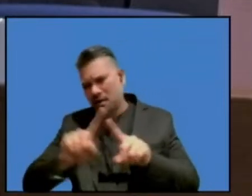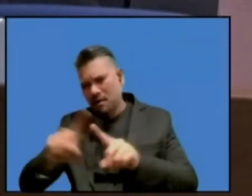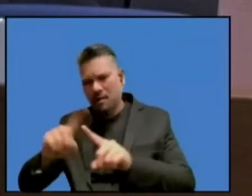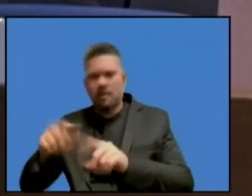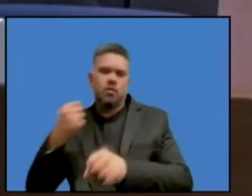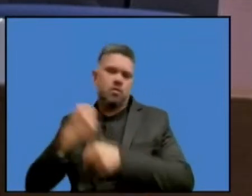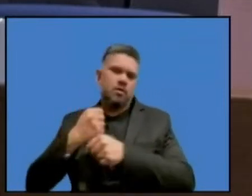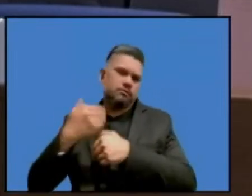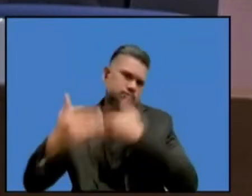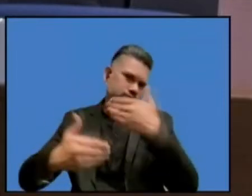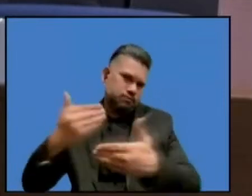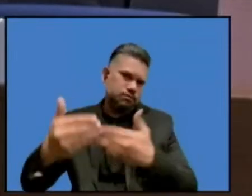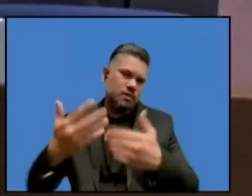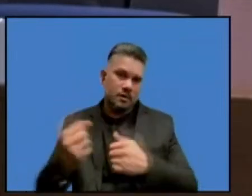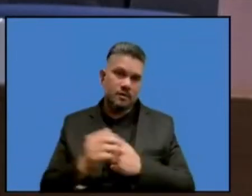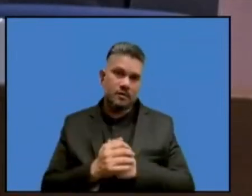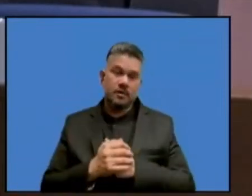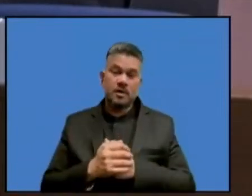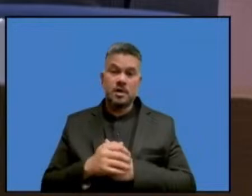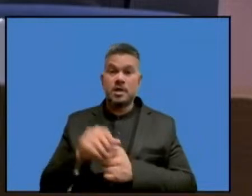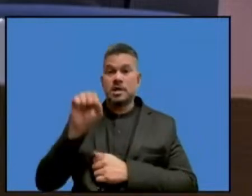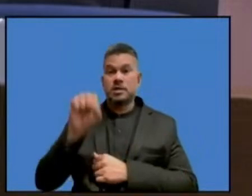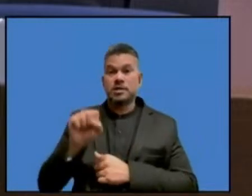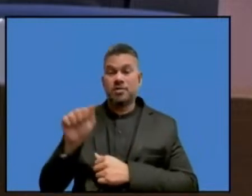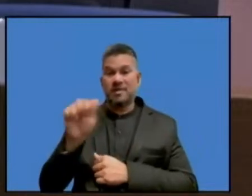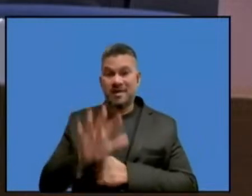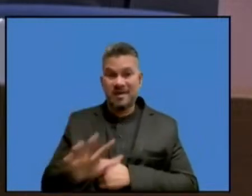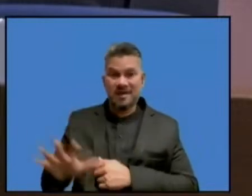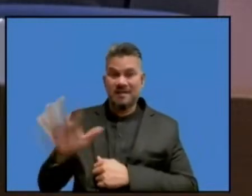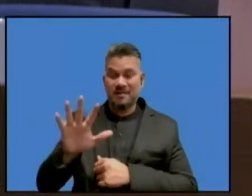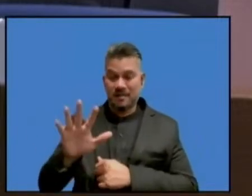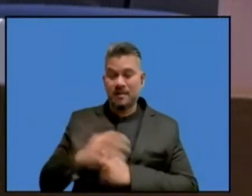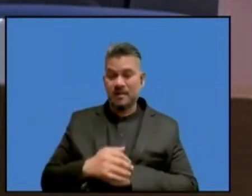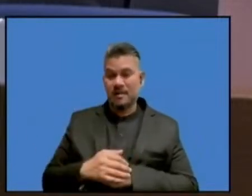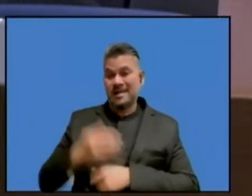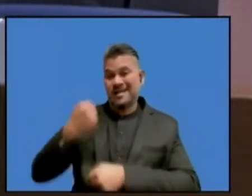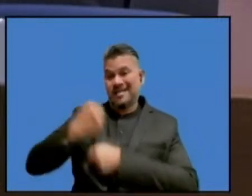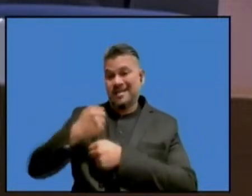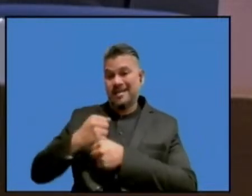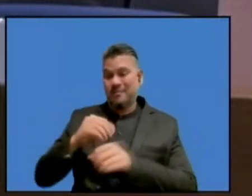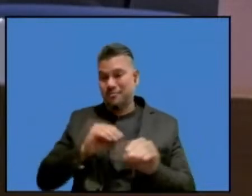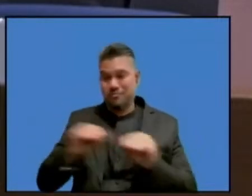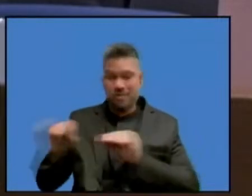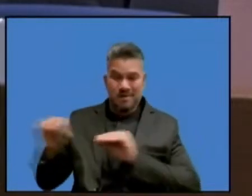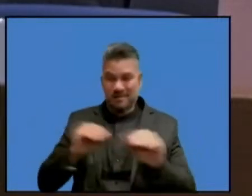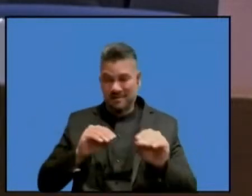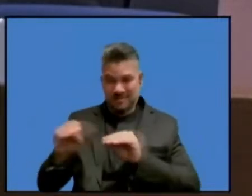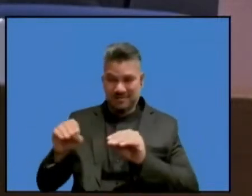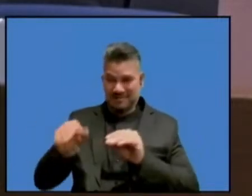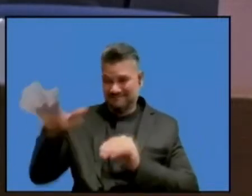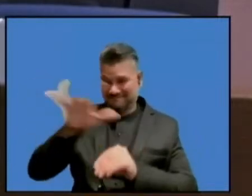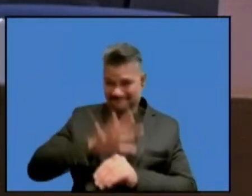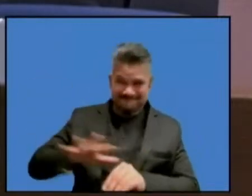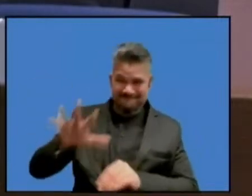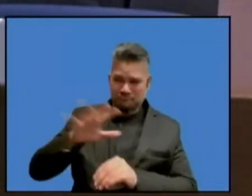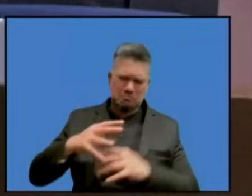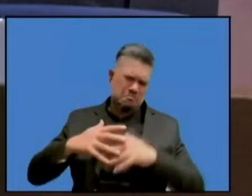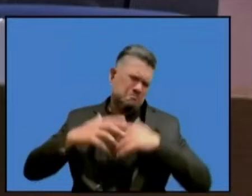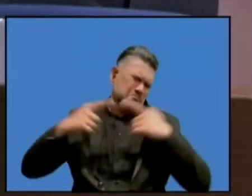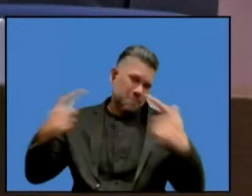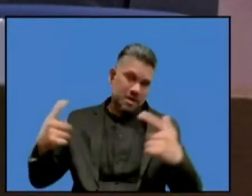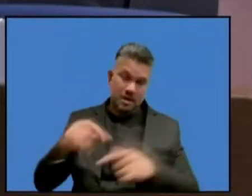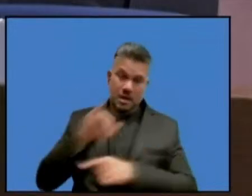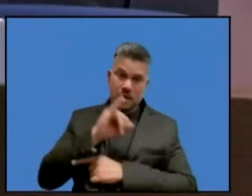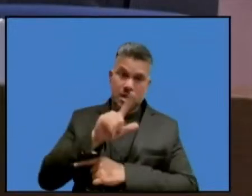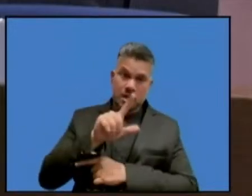Corridor, Labor Migration Corridor, one of the largest in the world, the ILO, with the support of the Swiss Development Cooperation, is